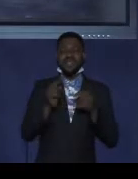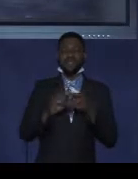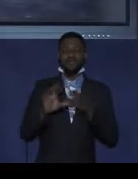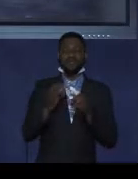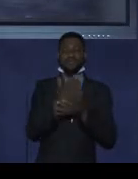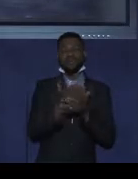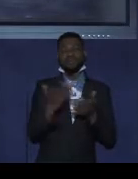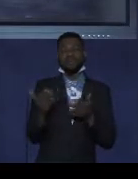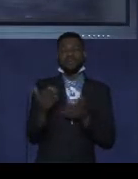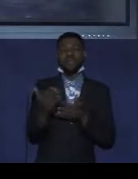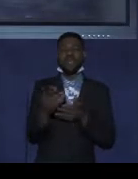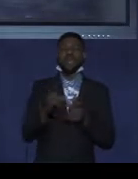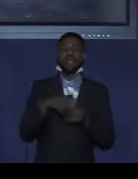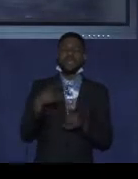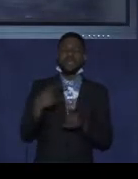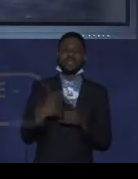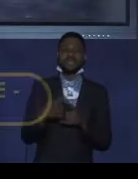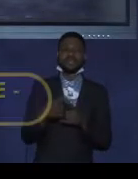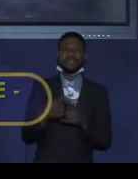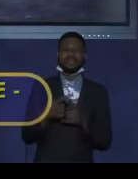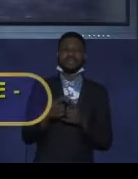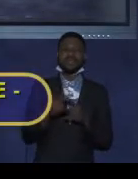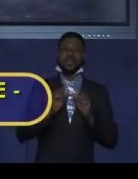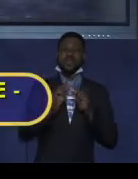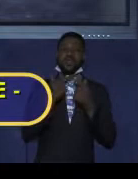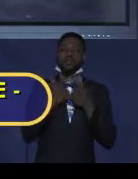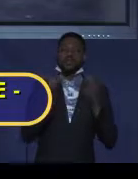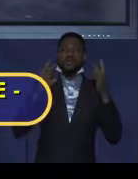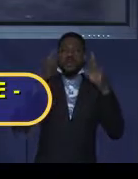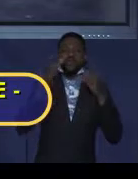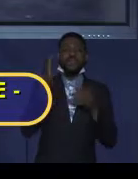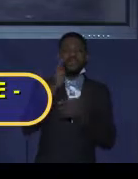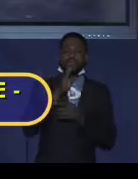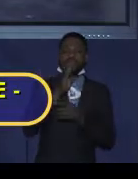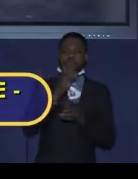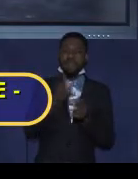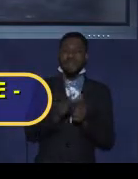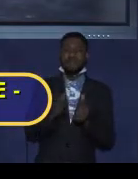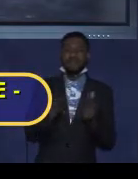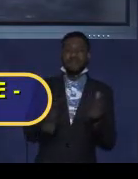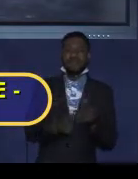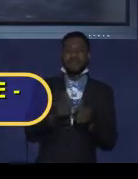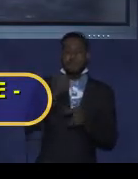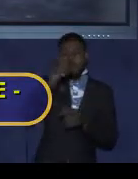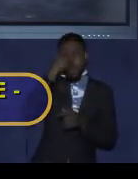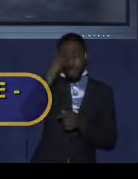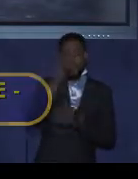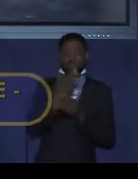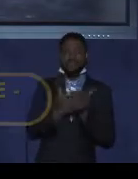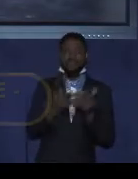to do some certain things, then group conflict will be avoided, because